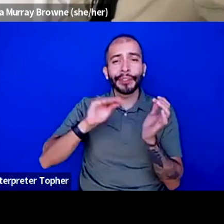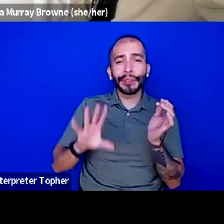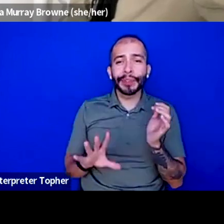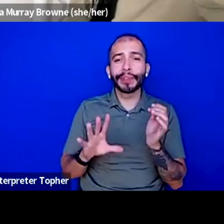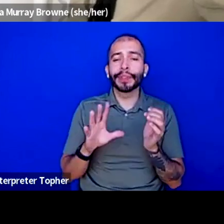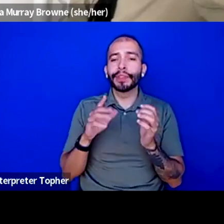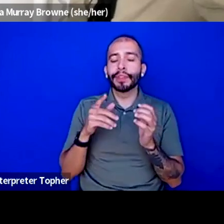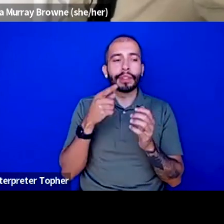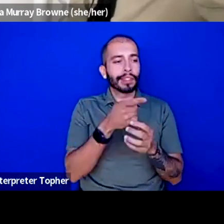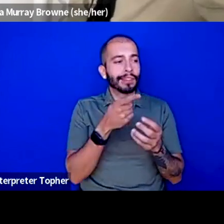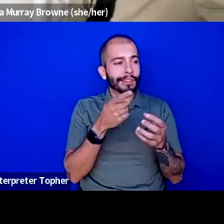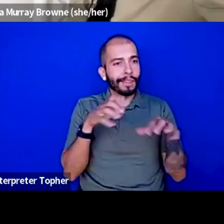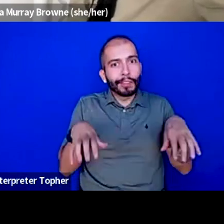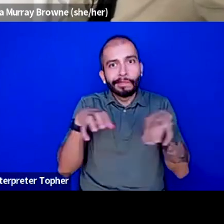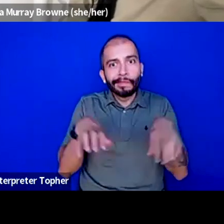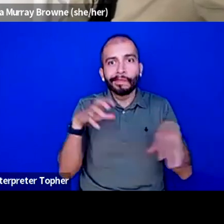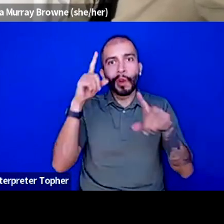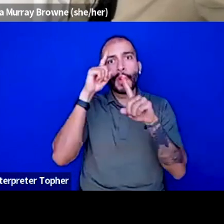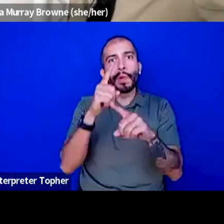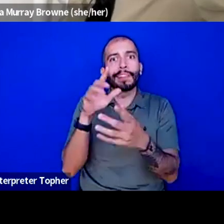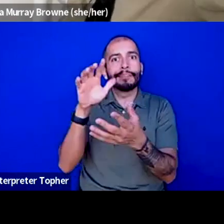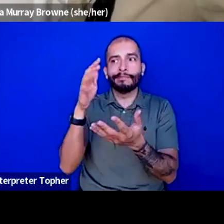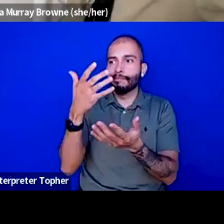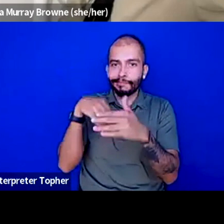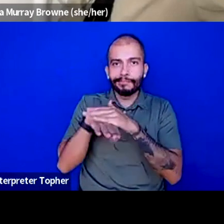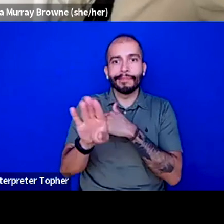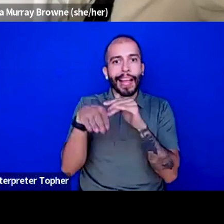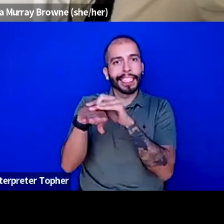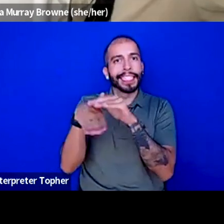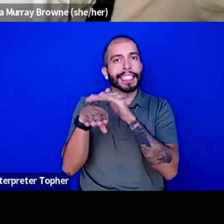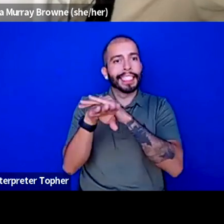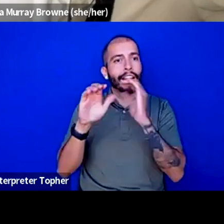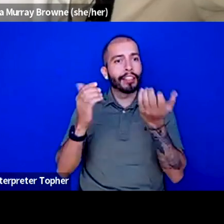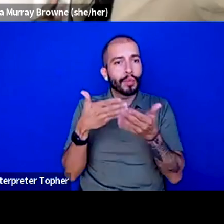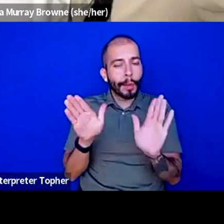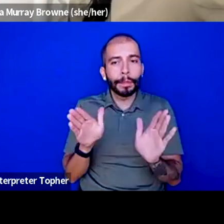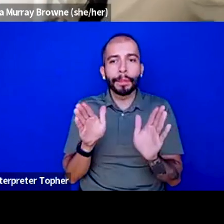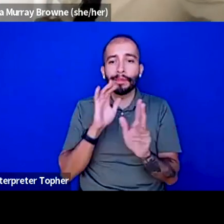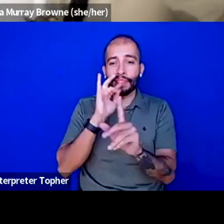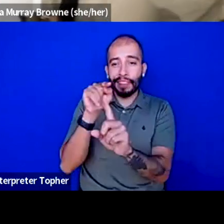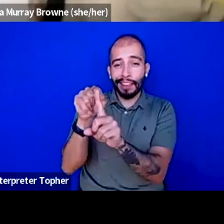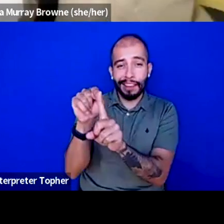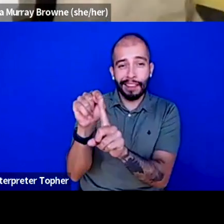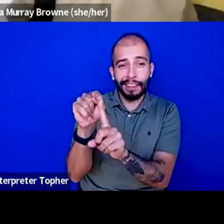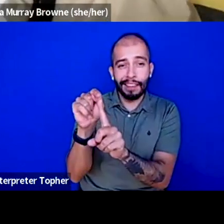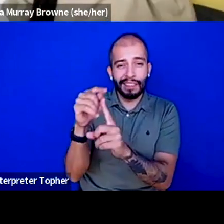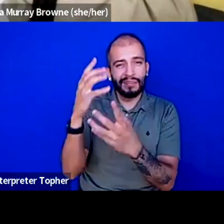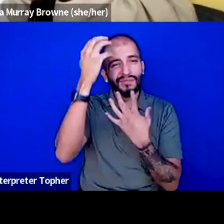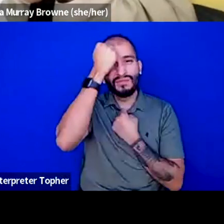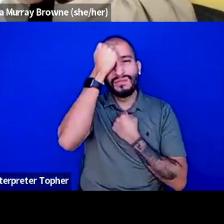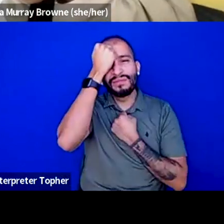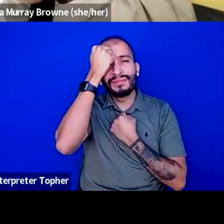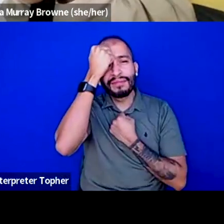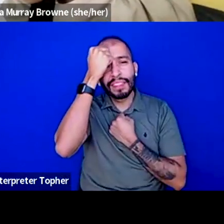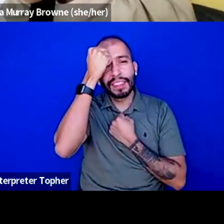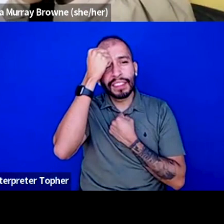colonial, extremely carceral, and problematic. And then I think about the other pieces